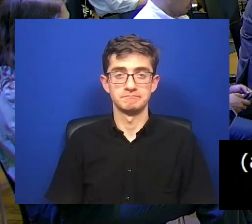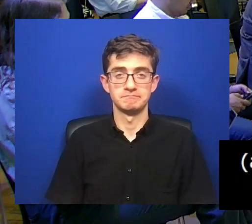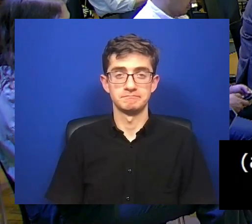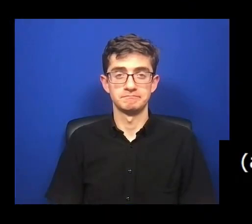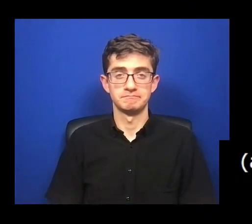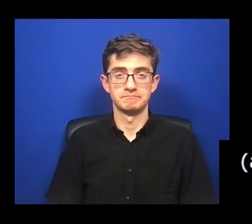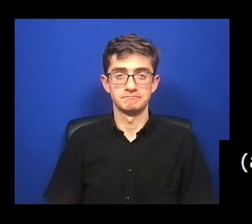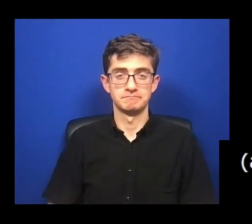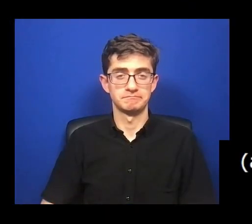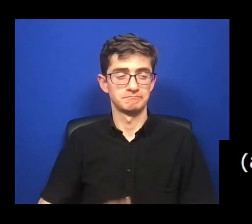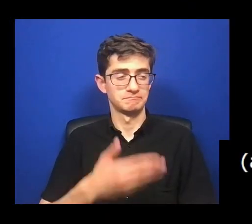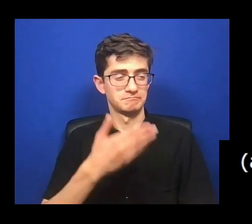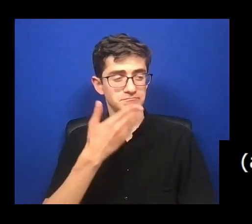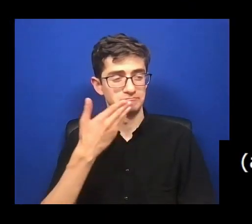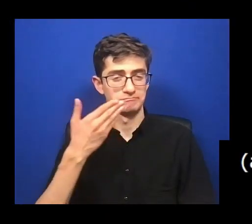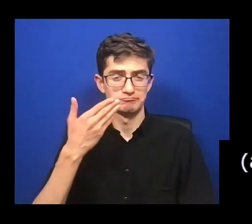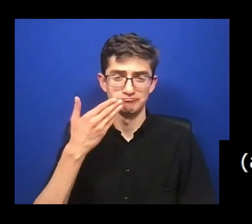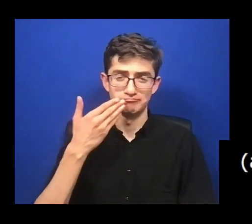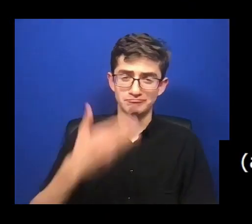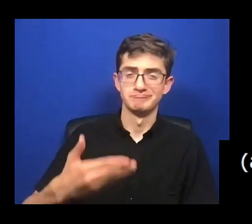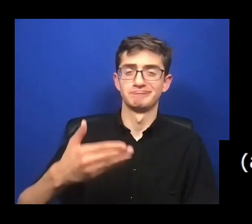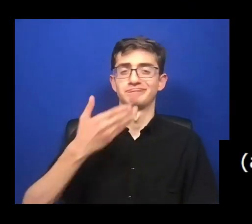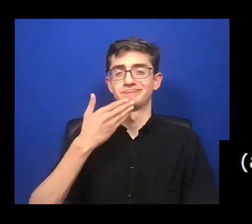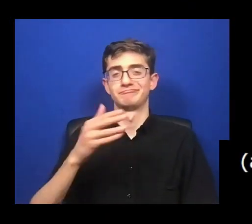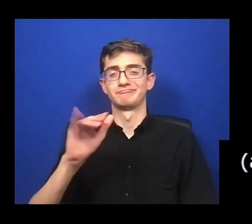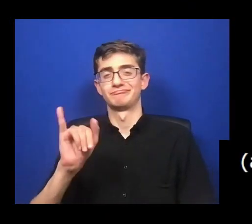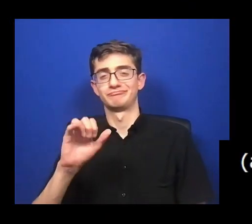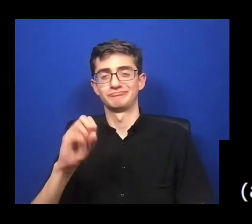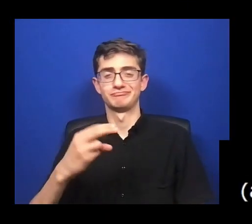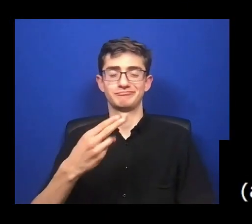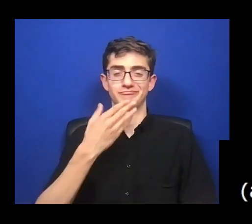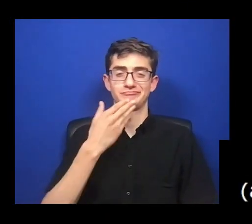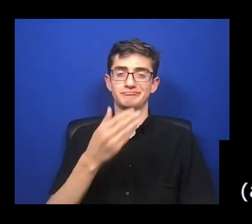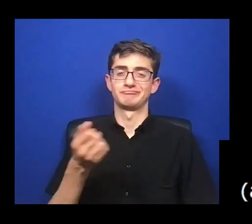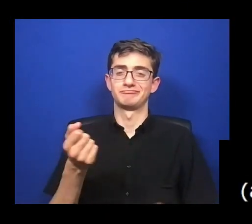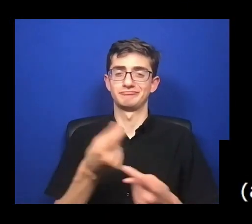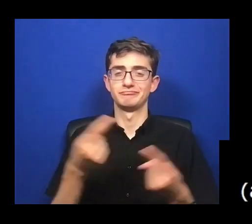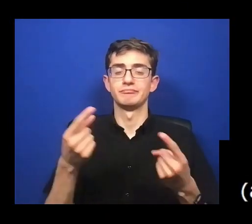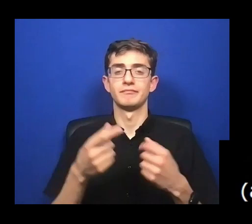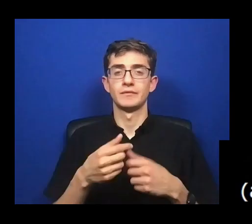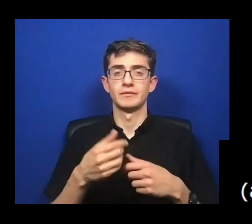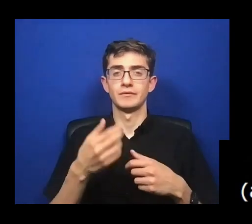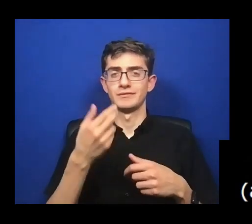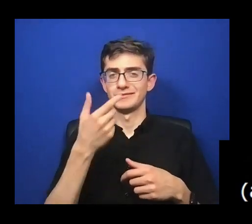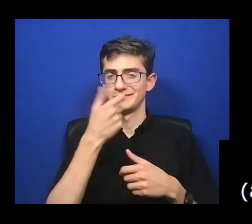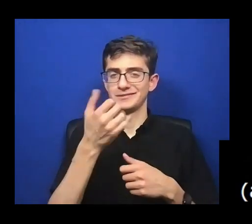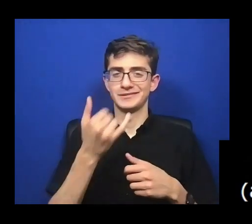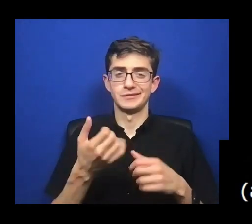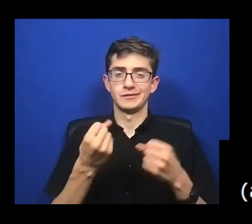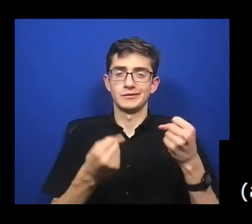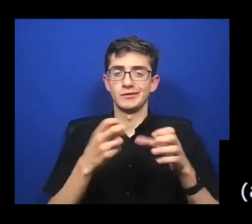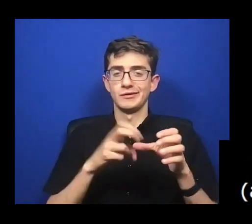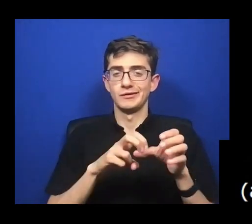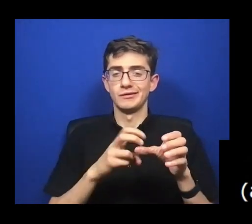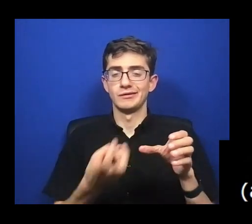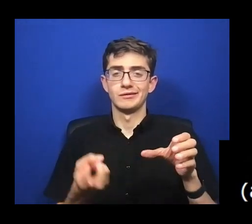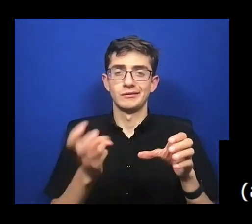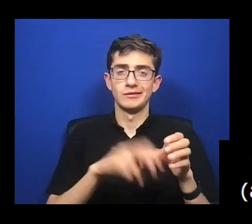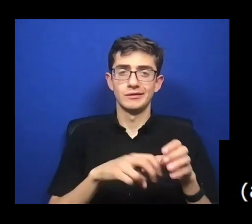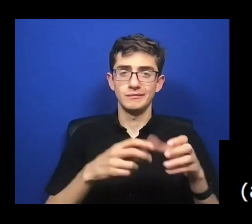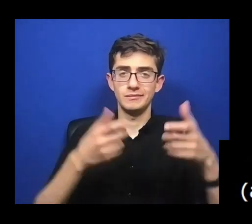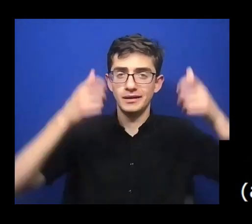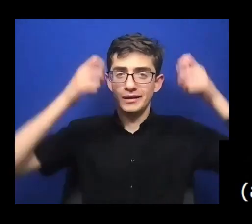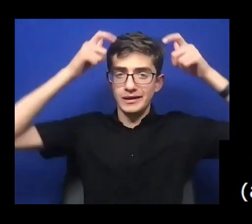Thanks, Josh. Thanks, everyone. It's interesting. I was getting out of the car today, and I put my NYPL wireless hat on, and I'm